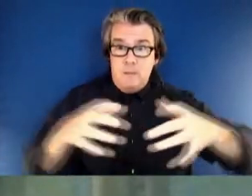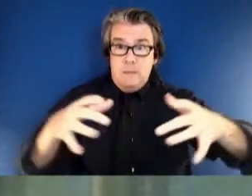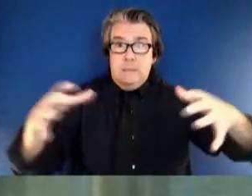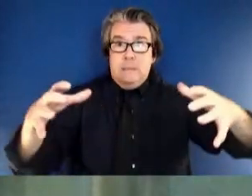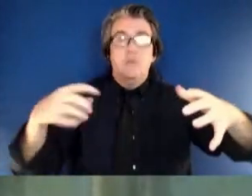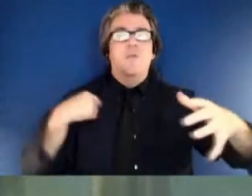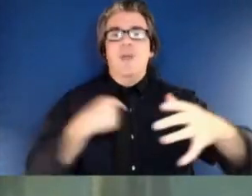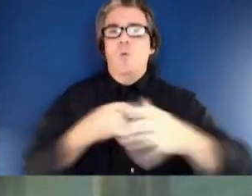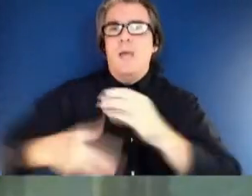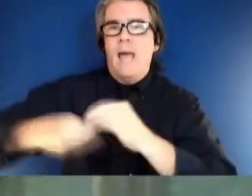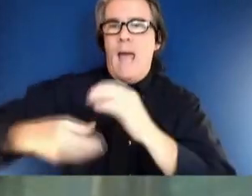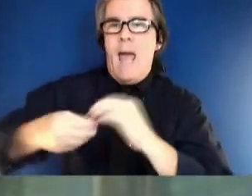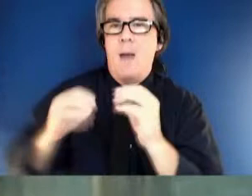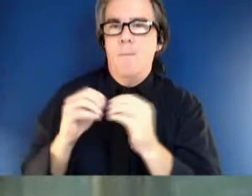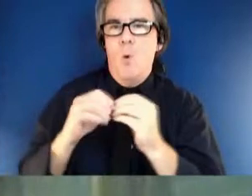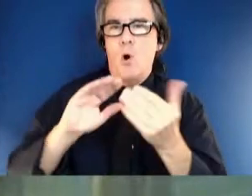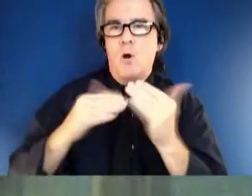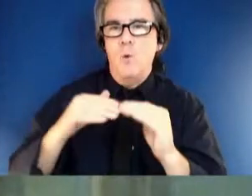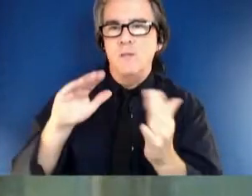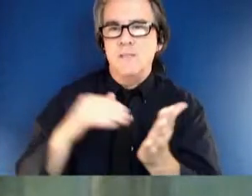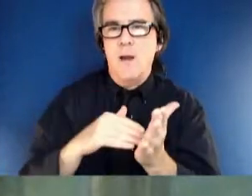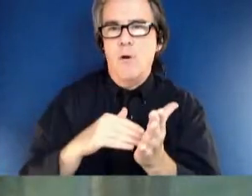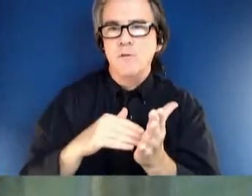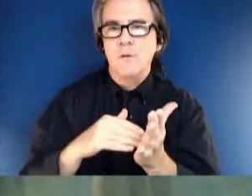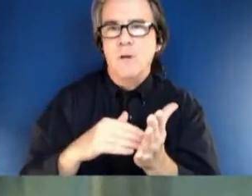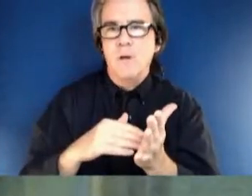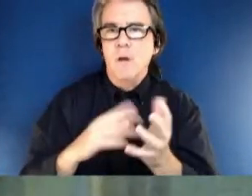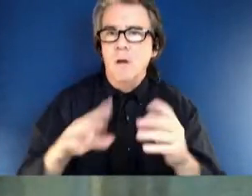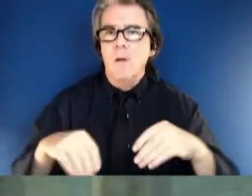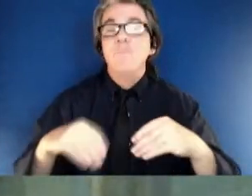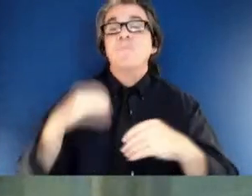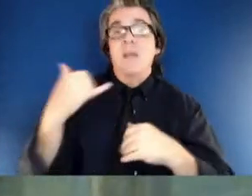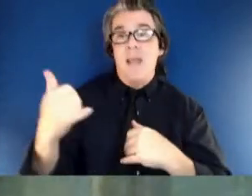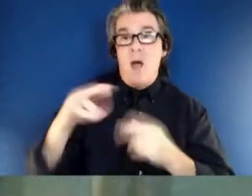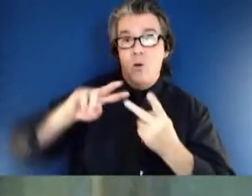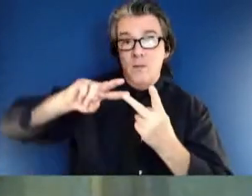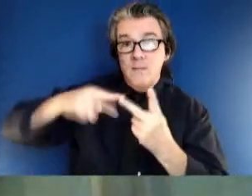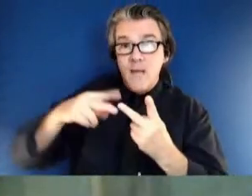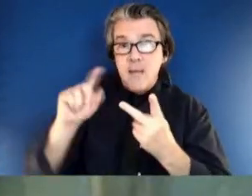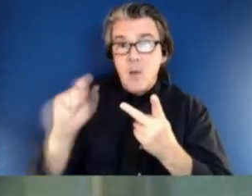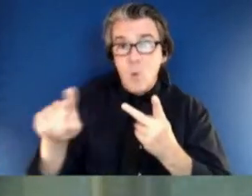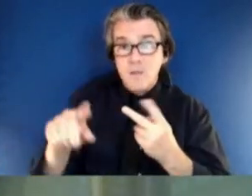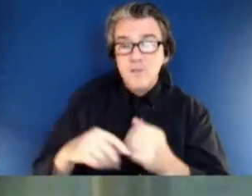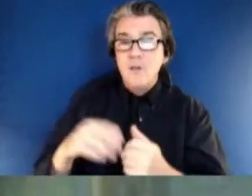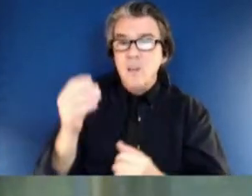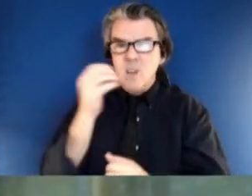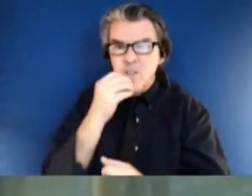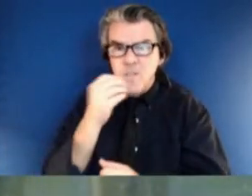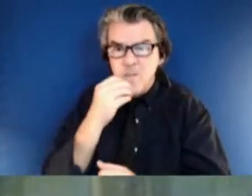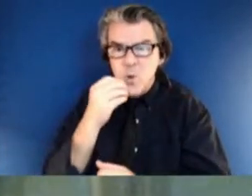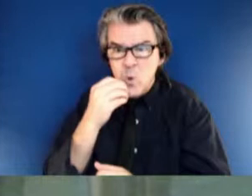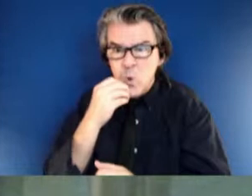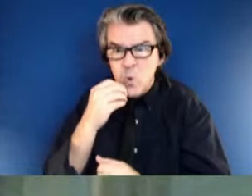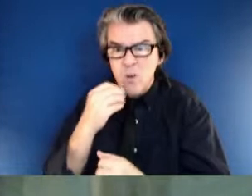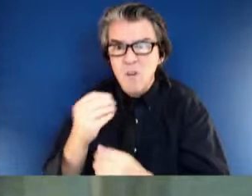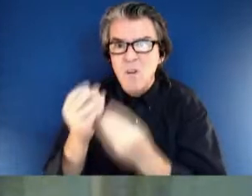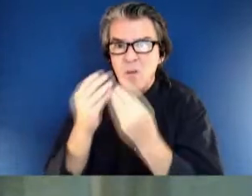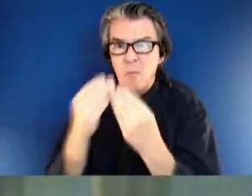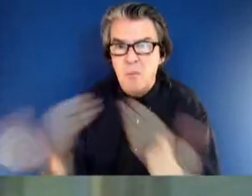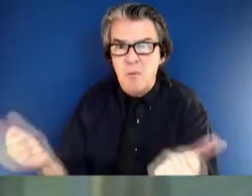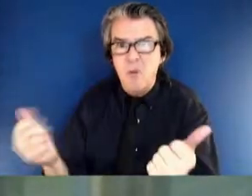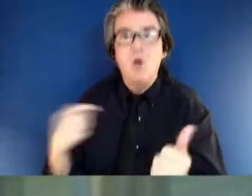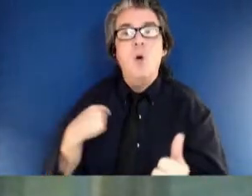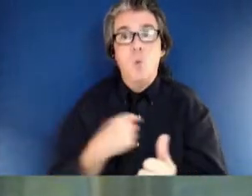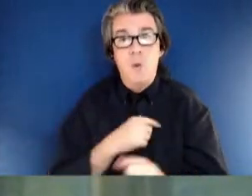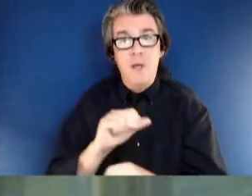of CRCs appropriately. In answer to your second question about food replacement, we are actually working with 10